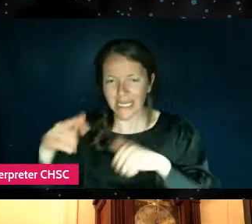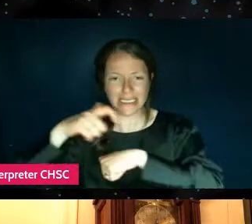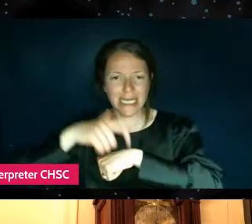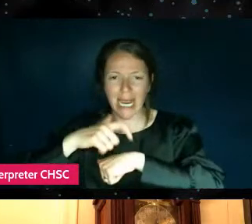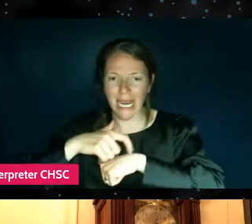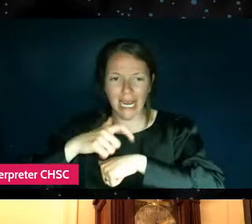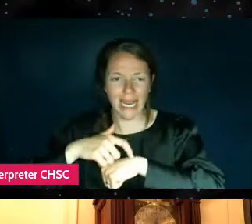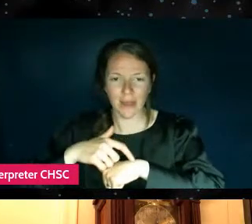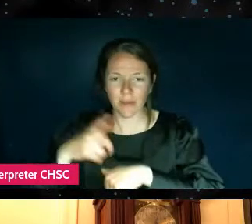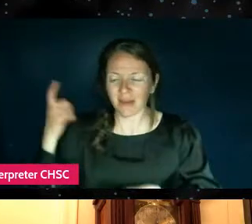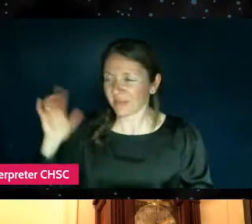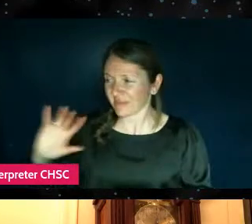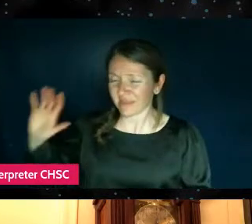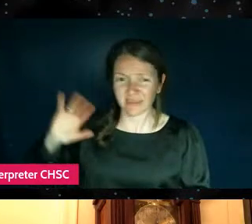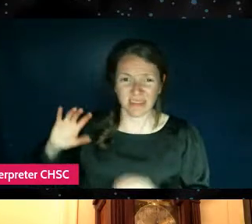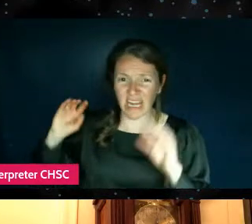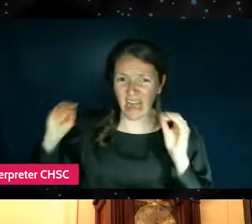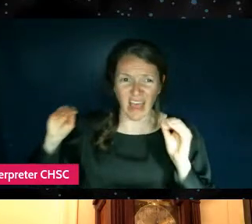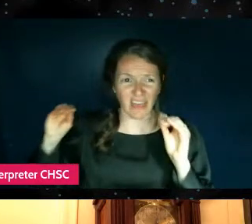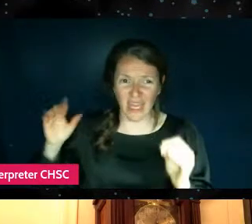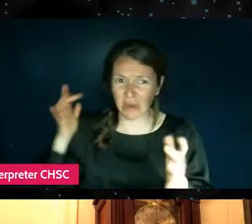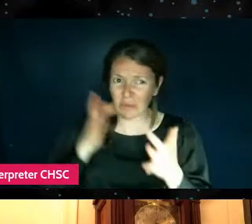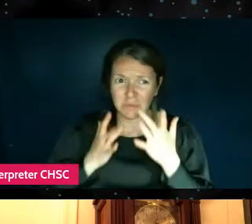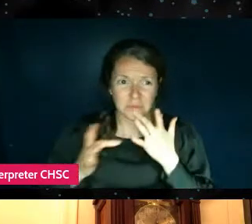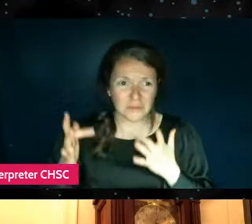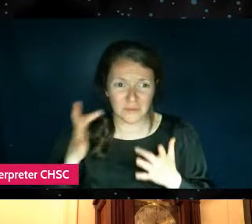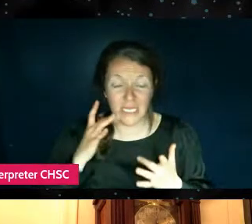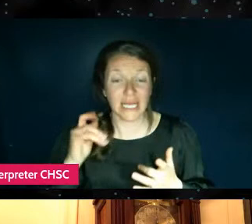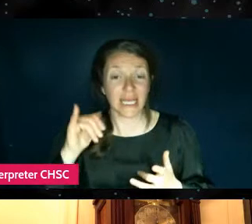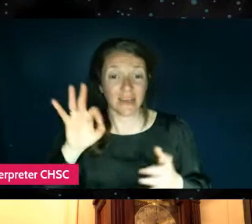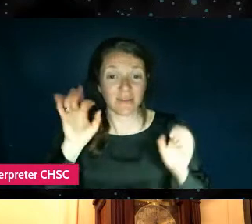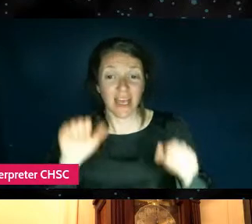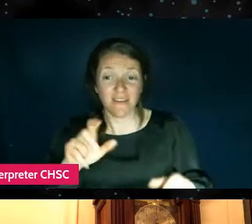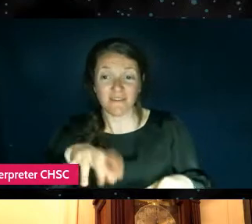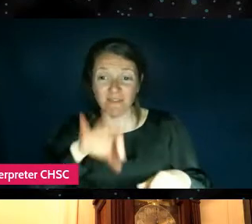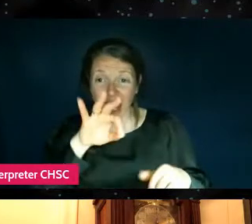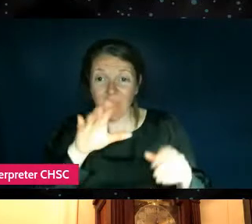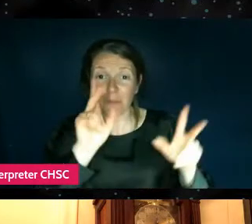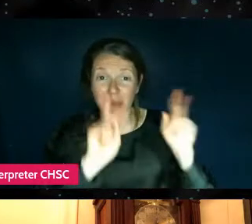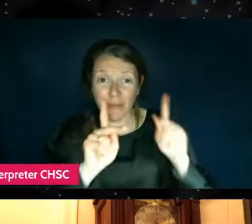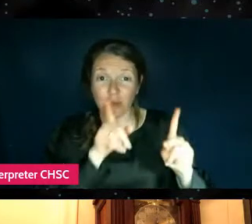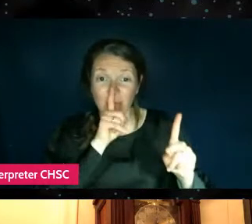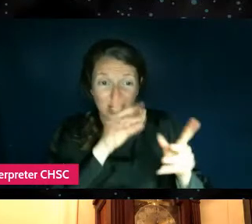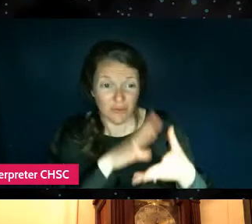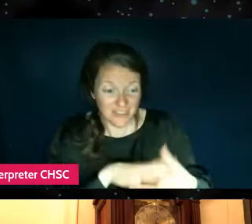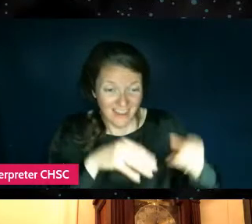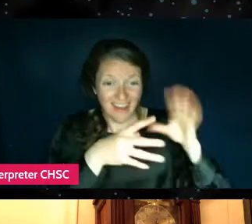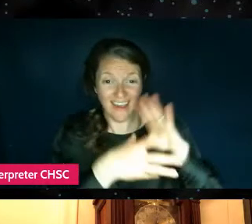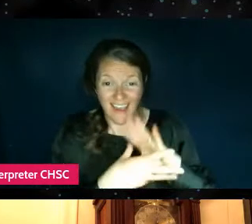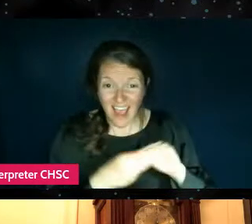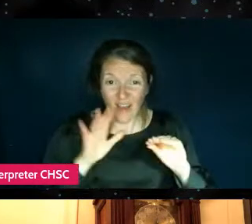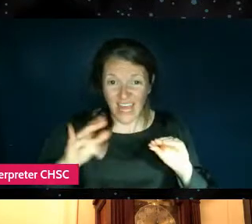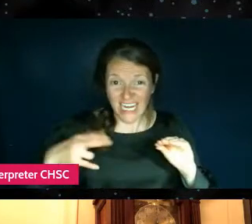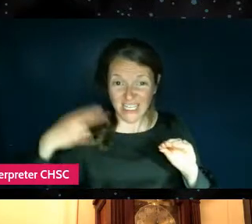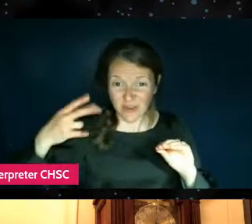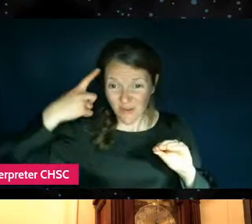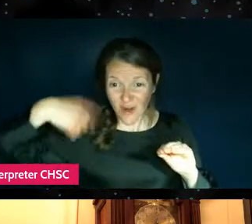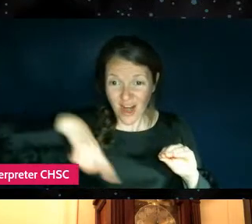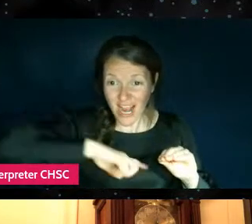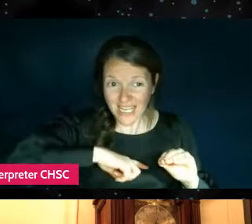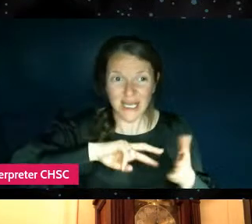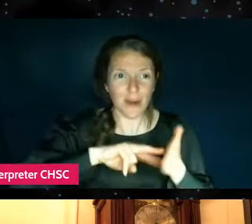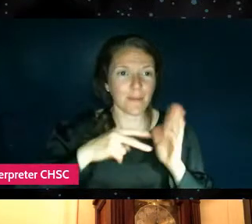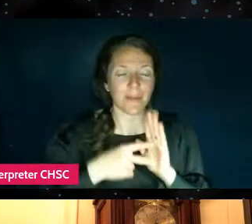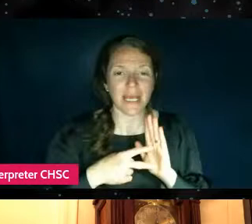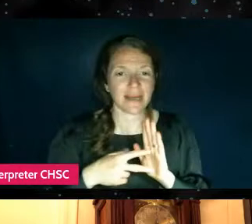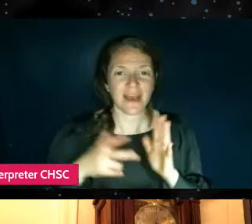can't find anything. And if we can find these people to reconstruct that history for us, then there's something, that hasn't been done